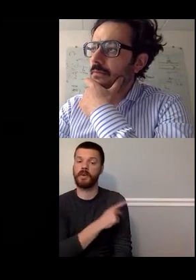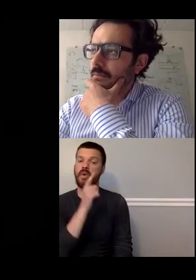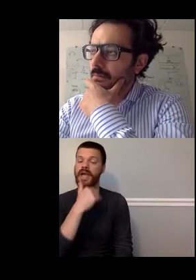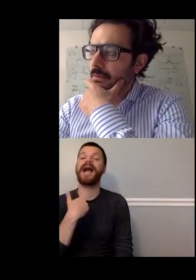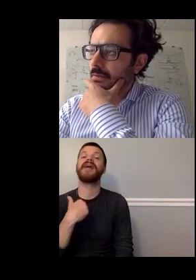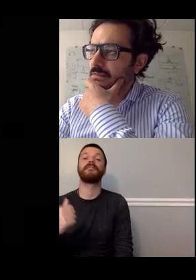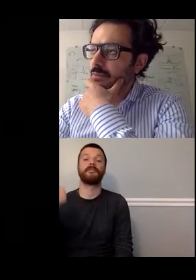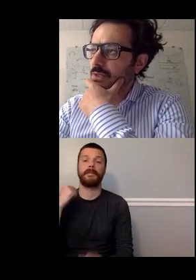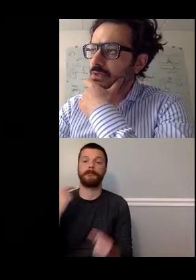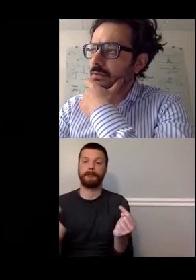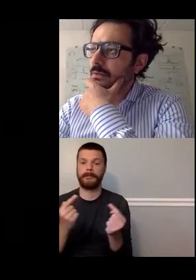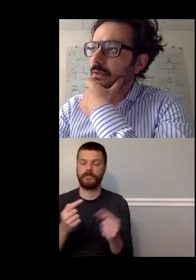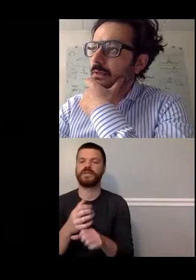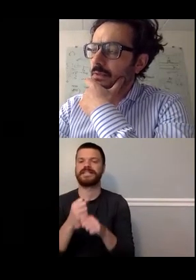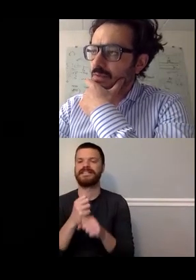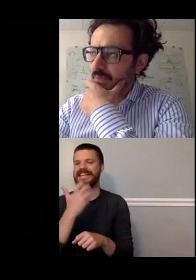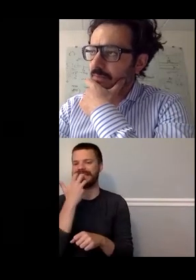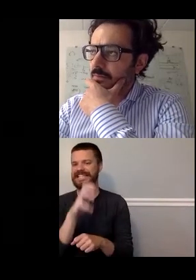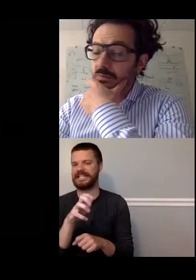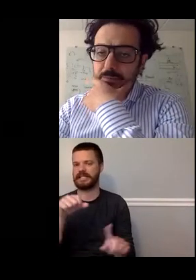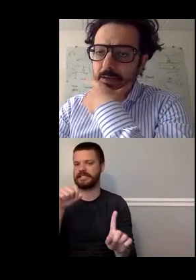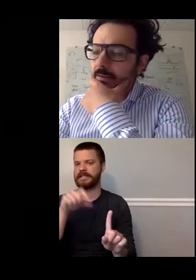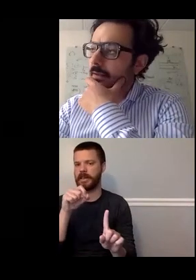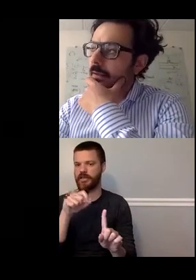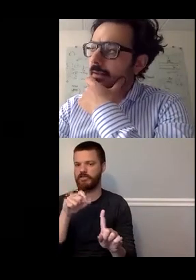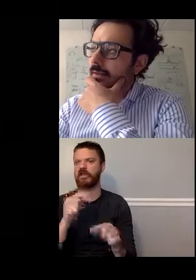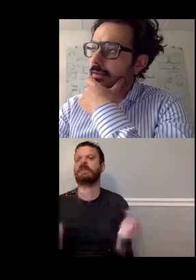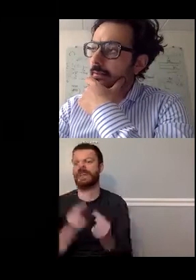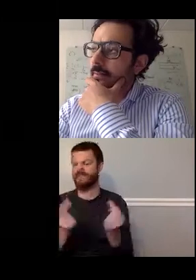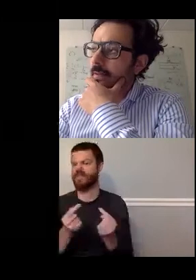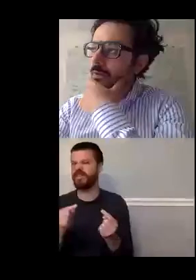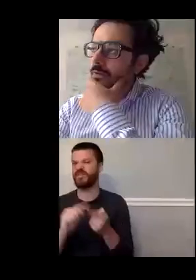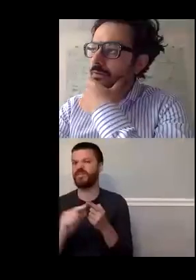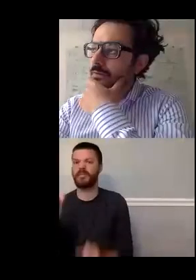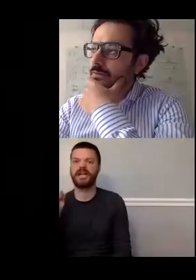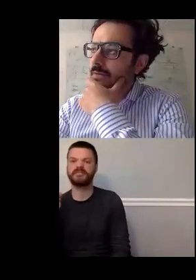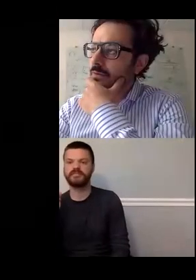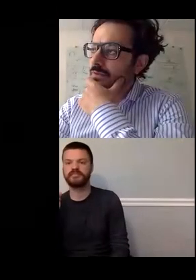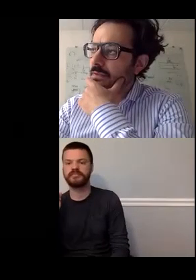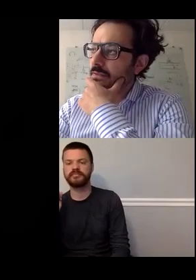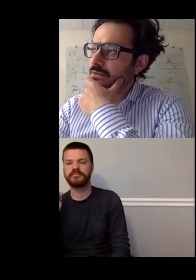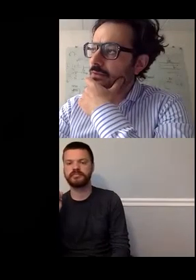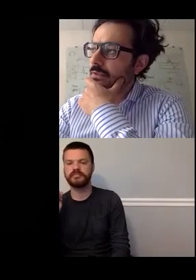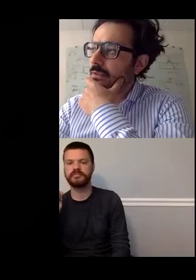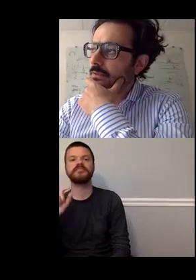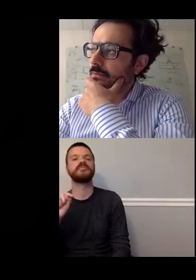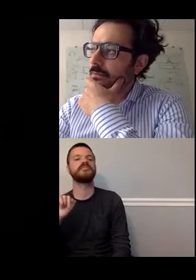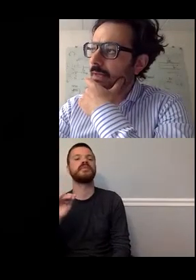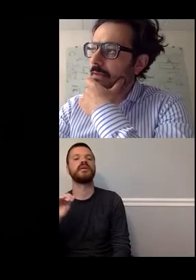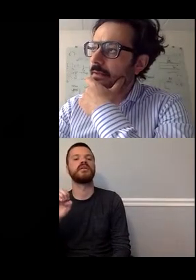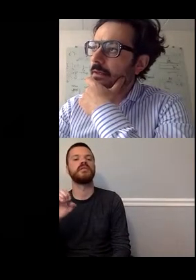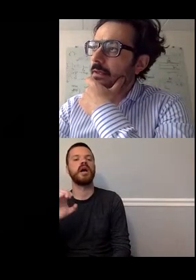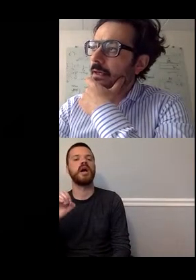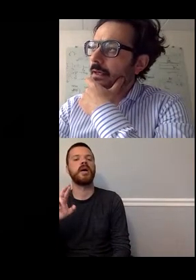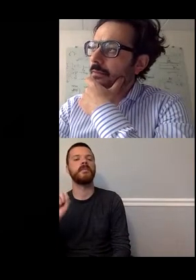heat stimulation that was painful to the back, according to the time course that is shown here in